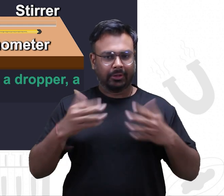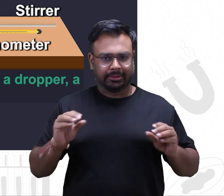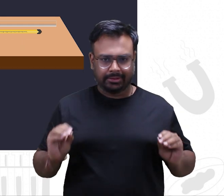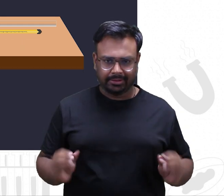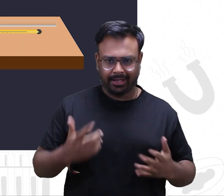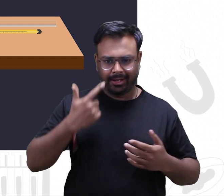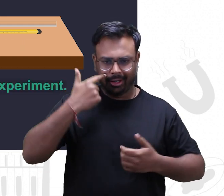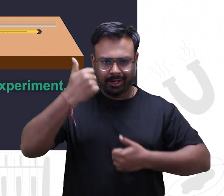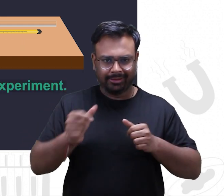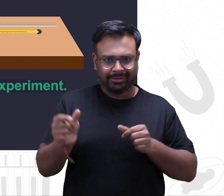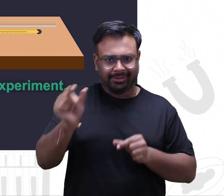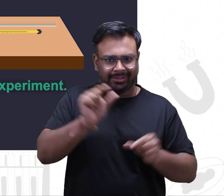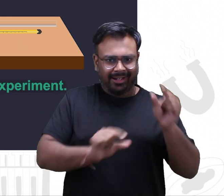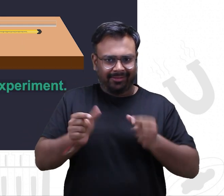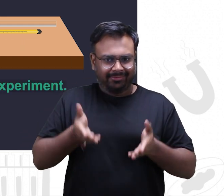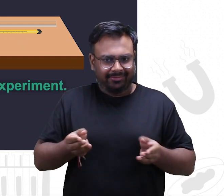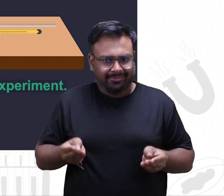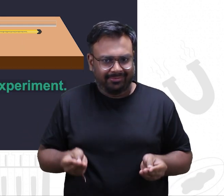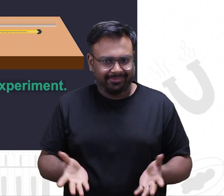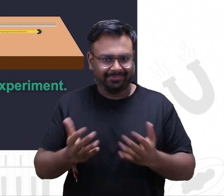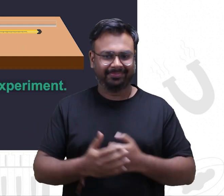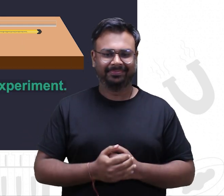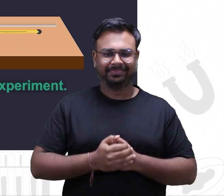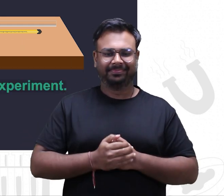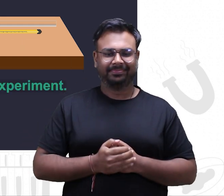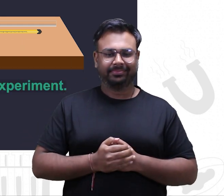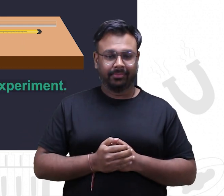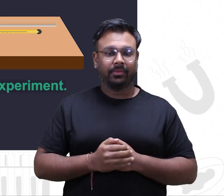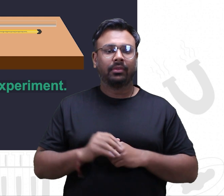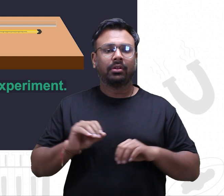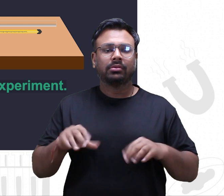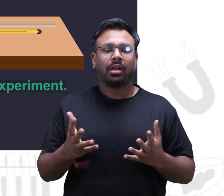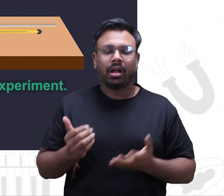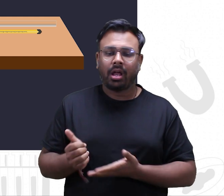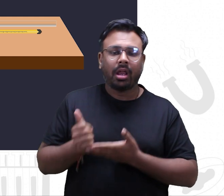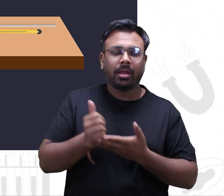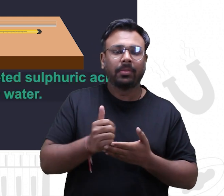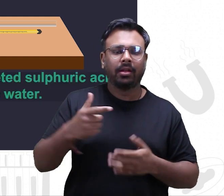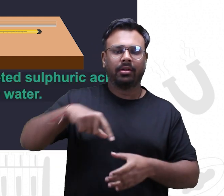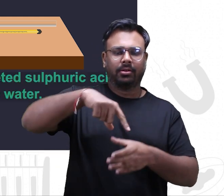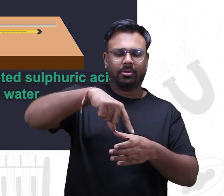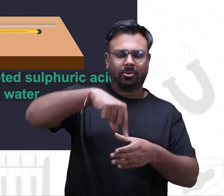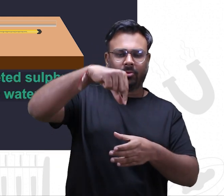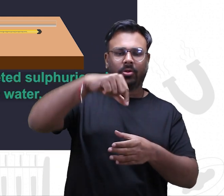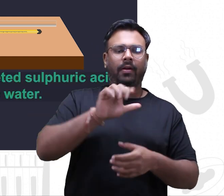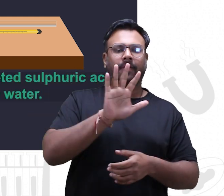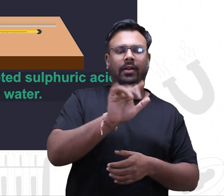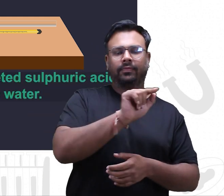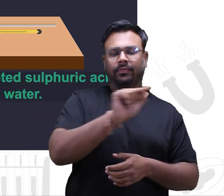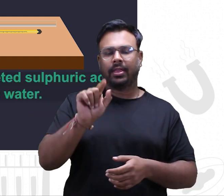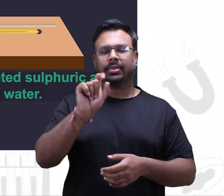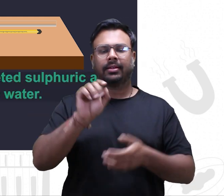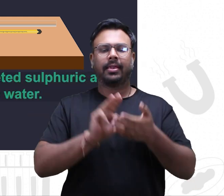thermometer. First, set up all the chemical and apparatus for the experiment. Then, by the help of